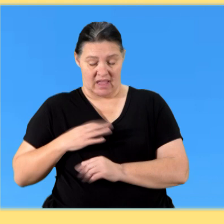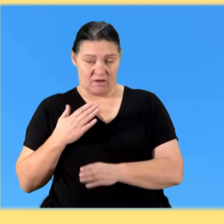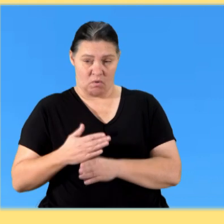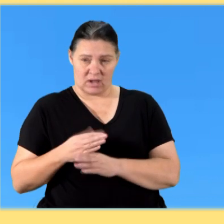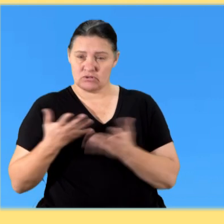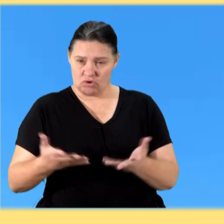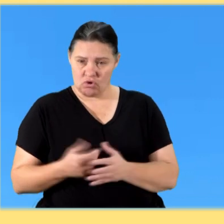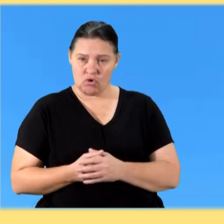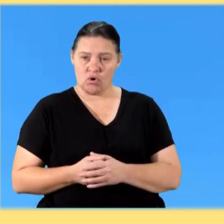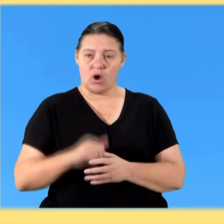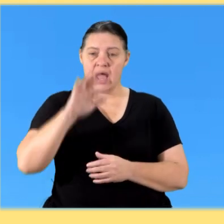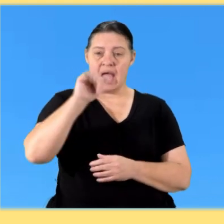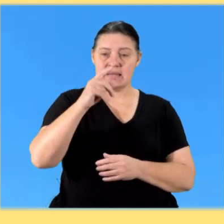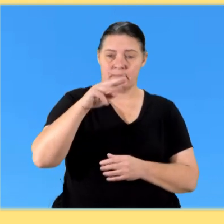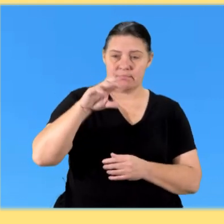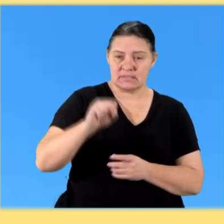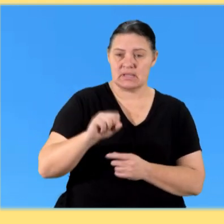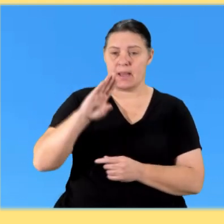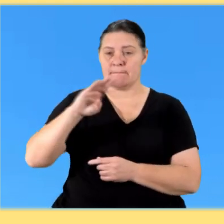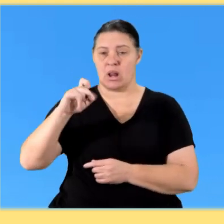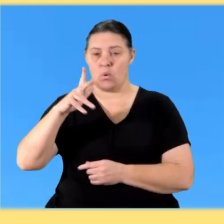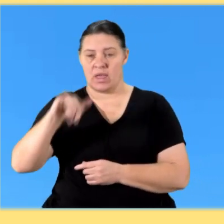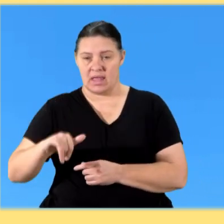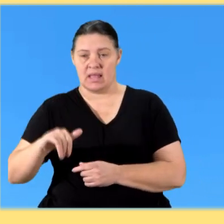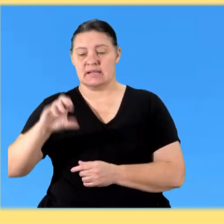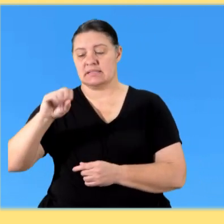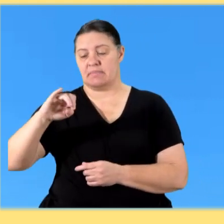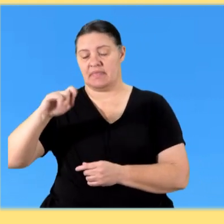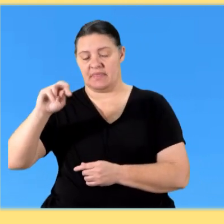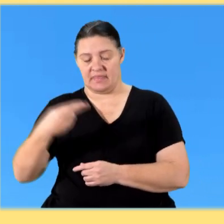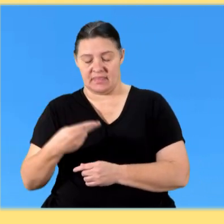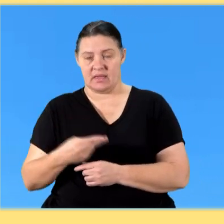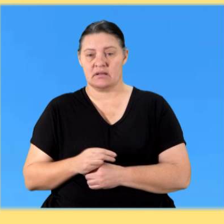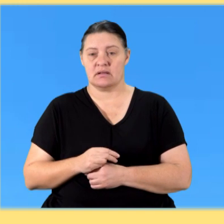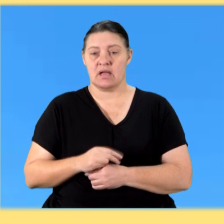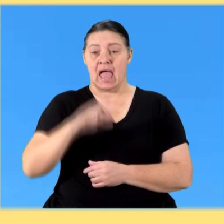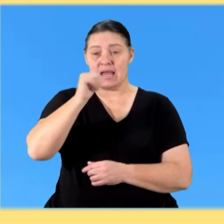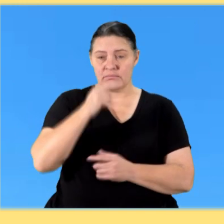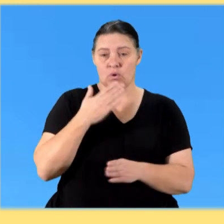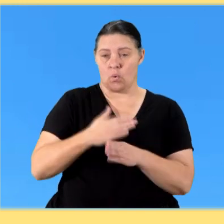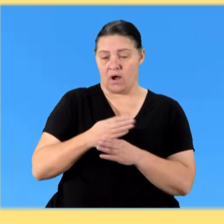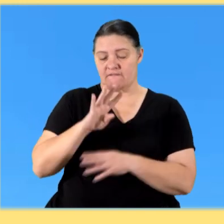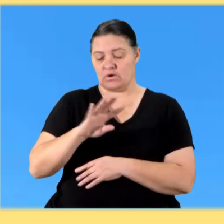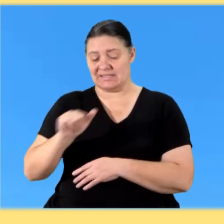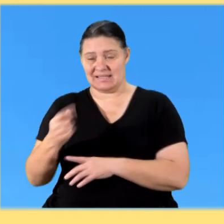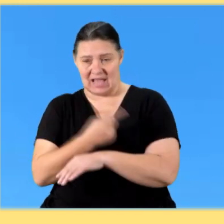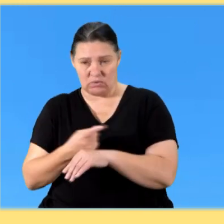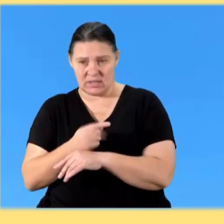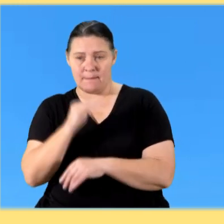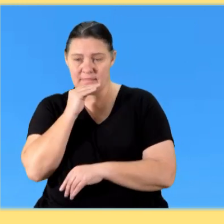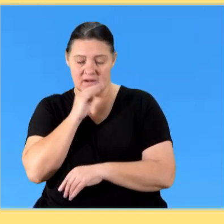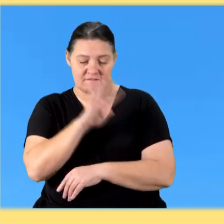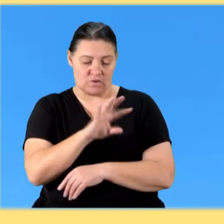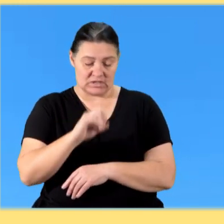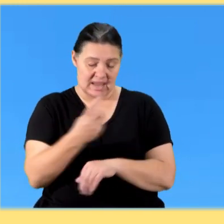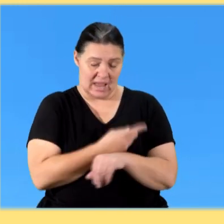3 employees. We have Adams, Baloyi, and Smith. Adams worked 46 hours. That already means he worked